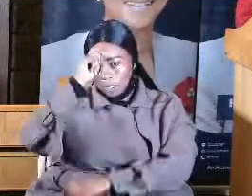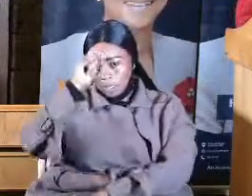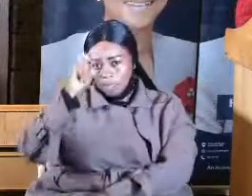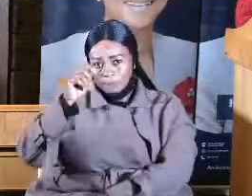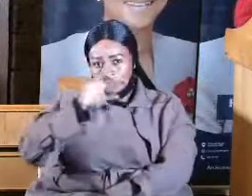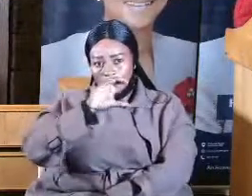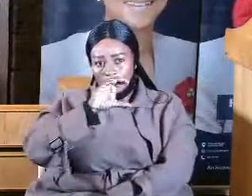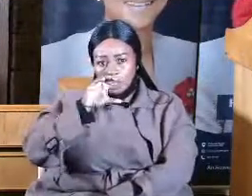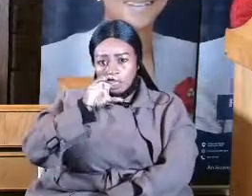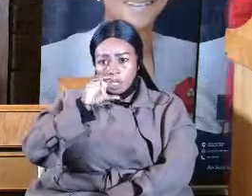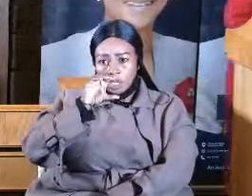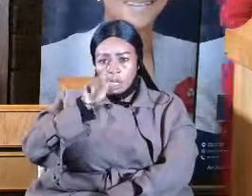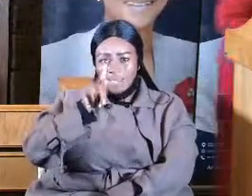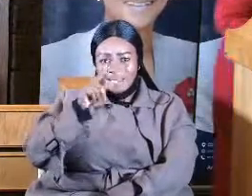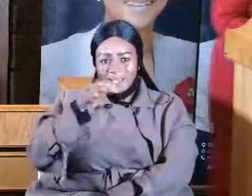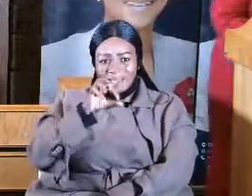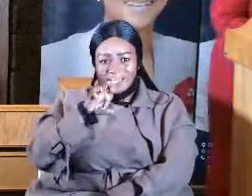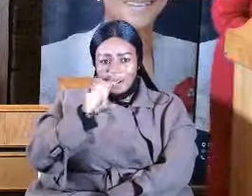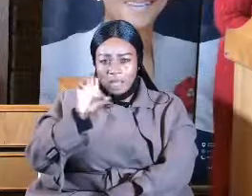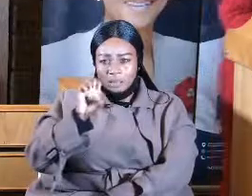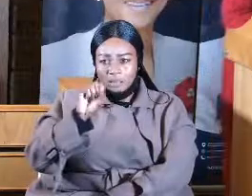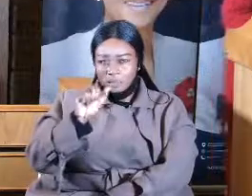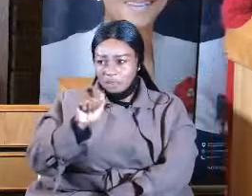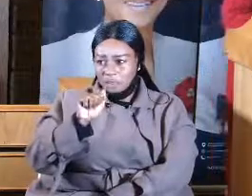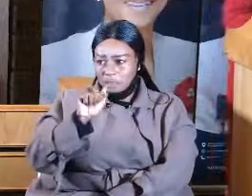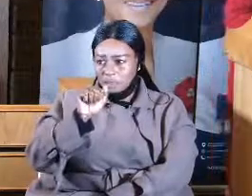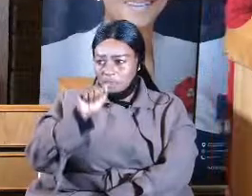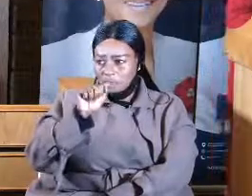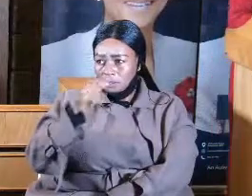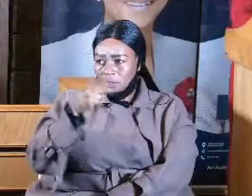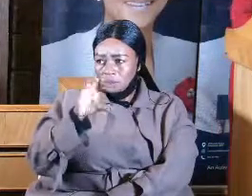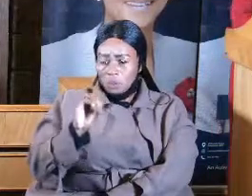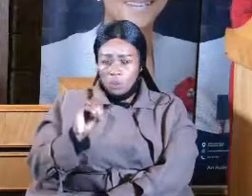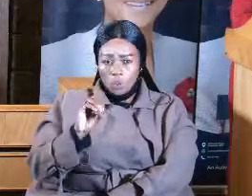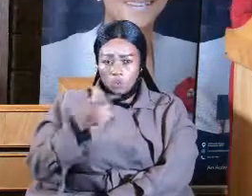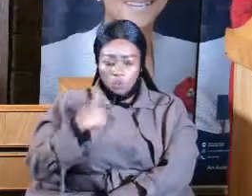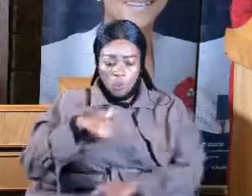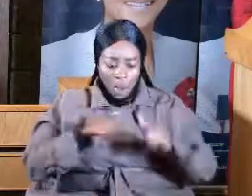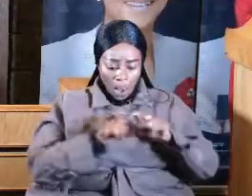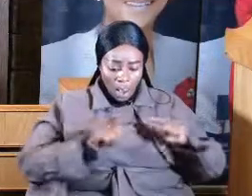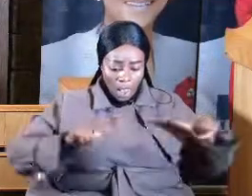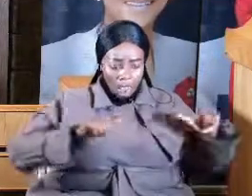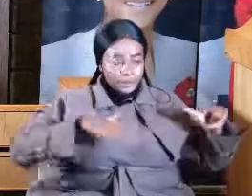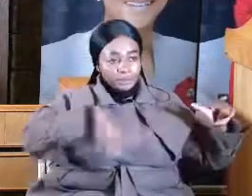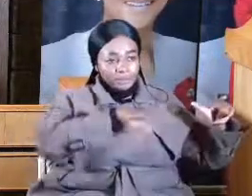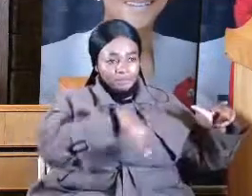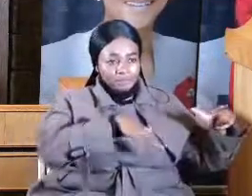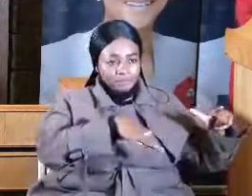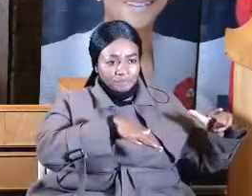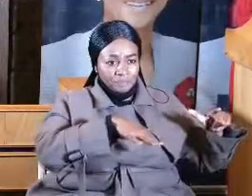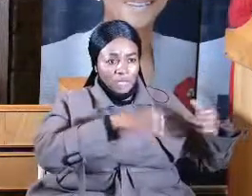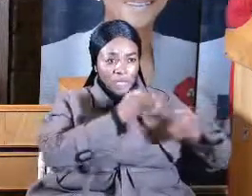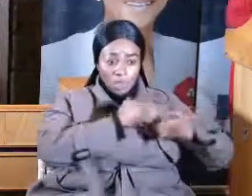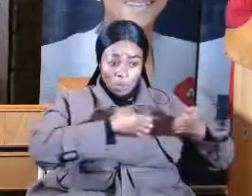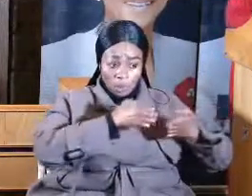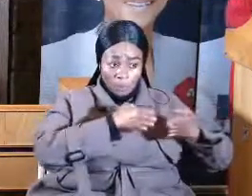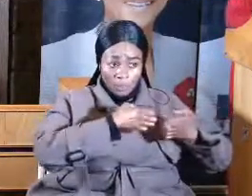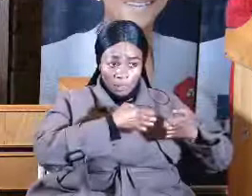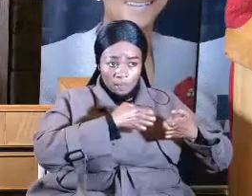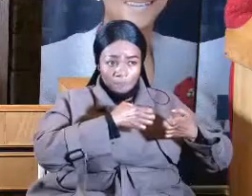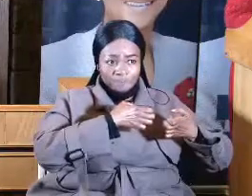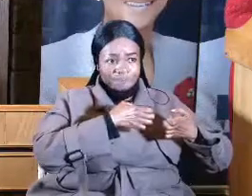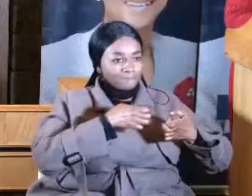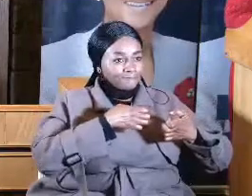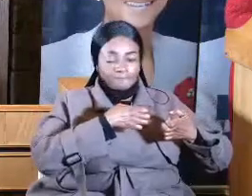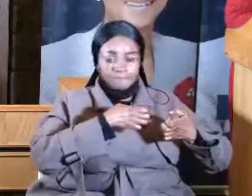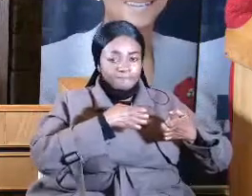Dungi Kralshoek. So currently, our land, one of the four factors of economic growth, still has